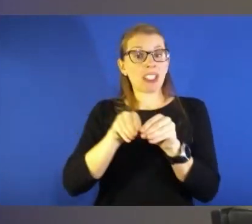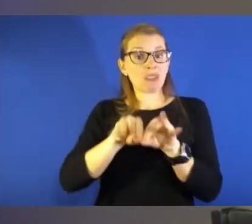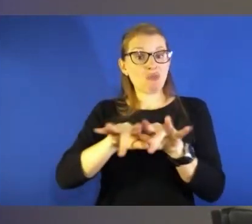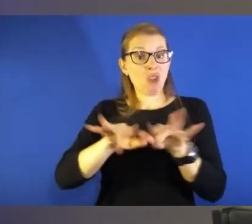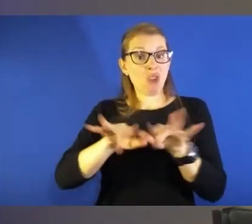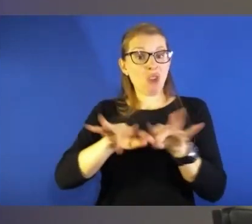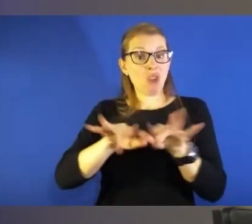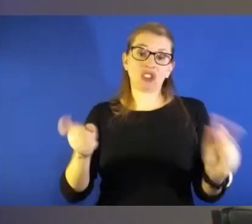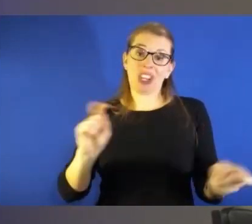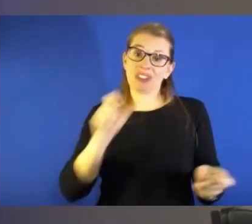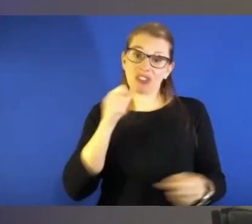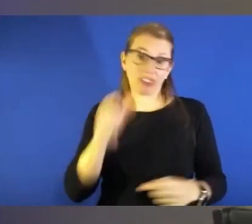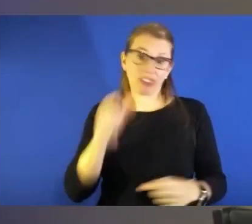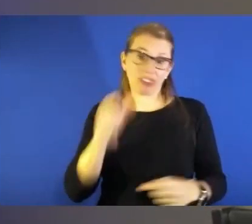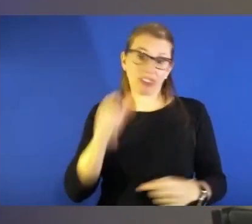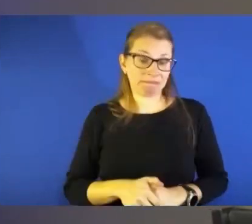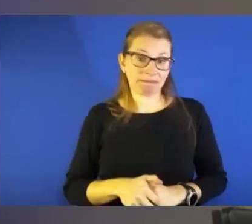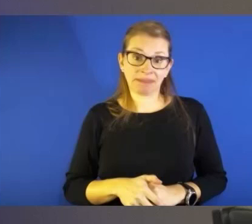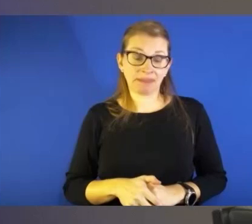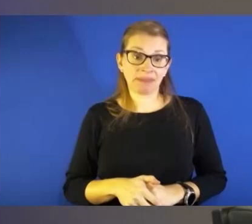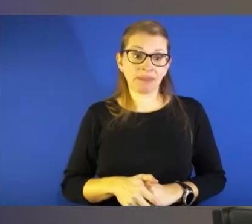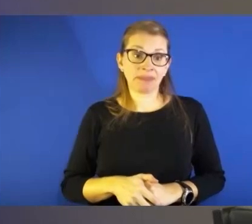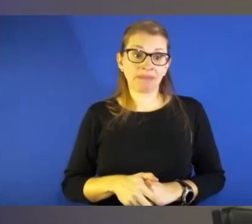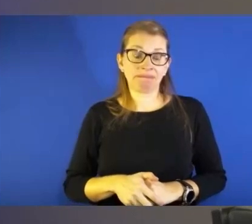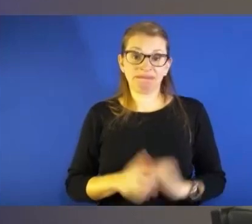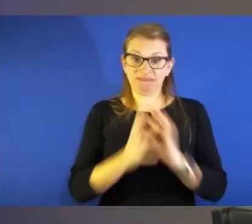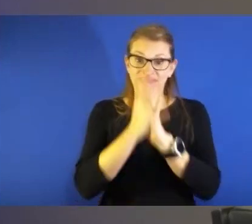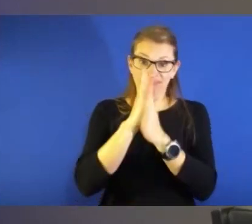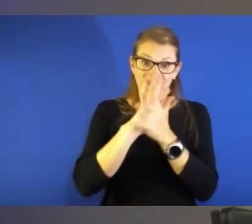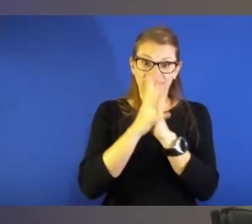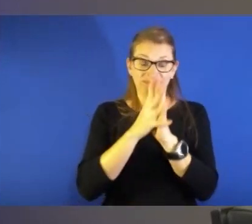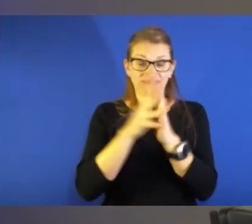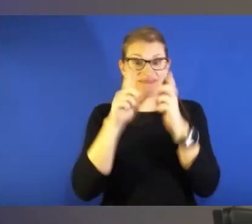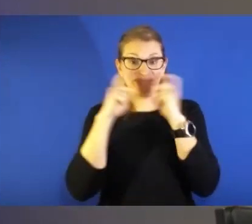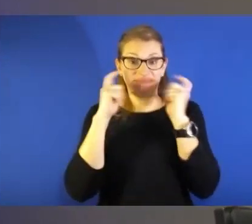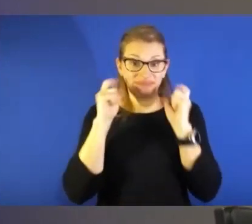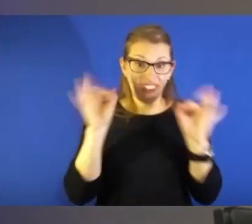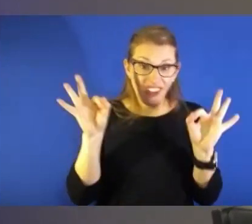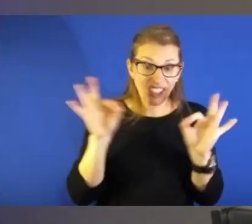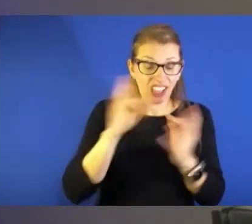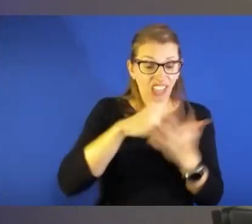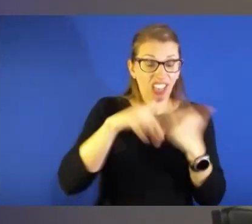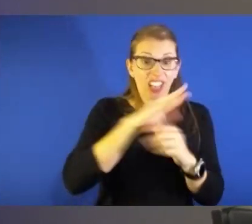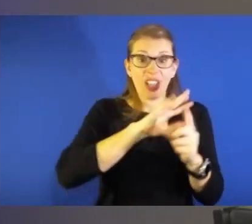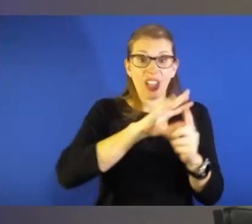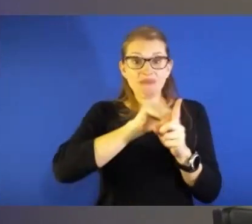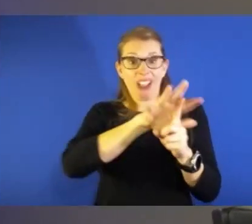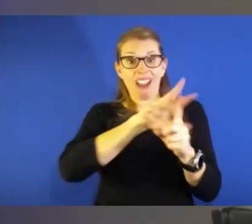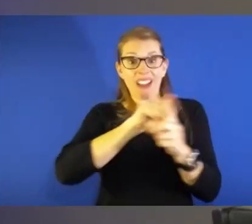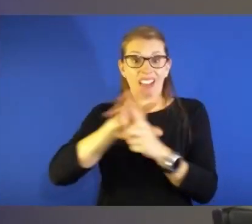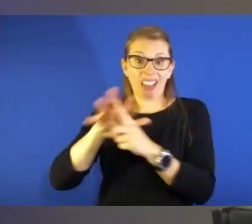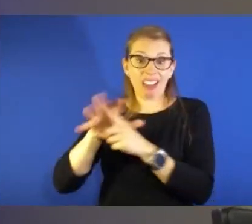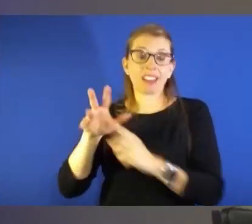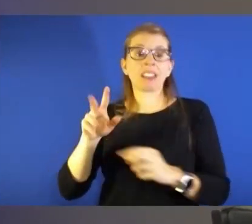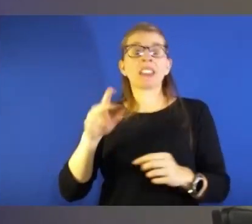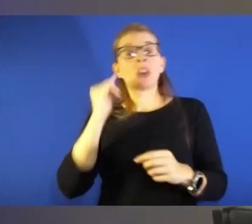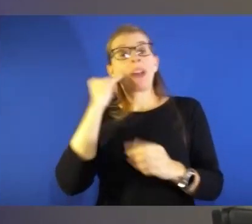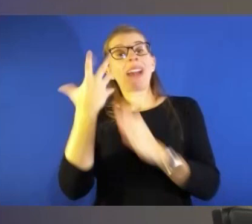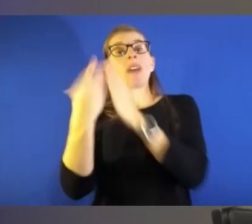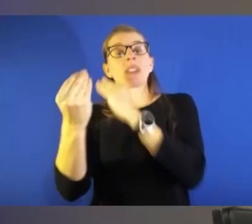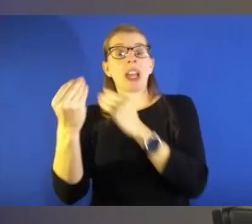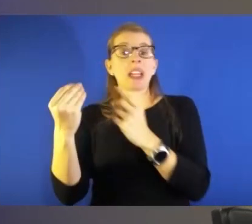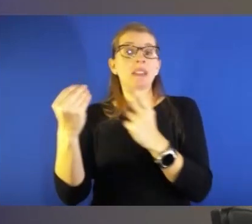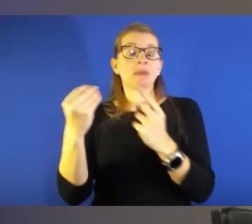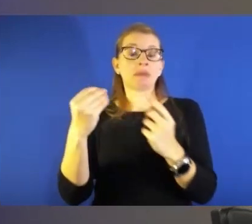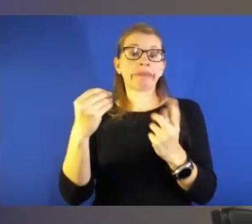changed. So even, if we can stay outside, the risk there is less than if you're indoors hanging around